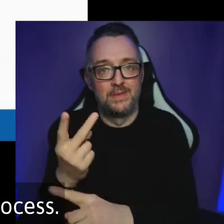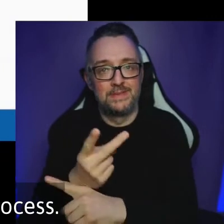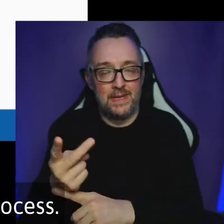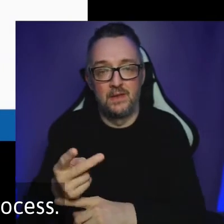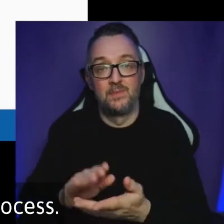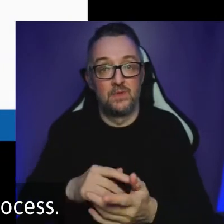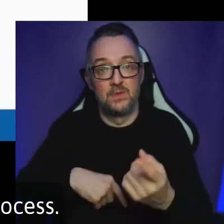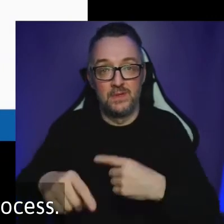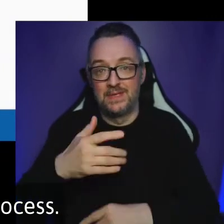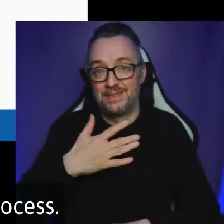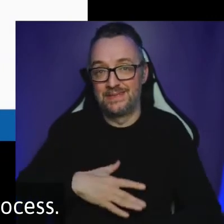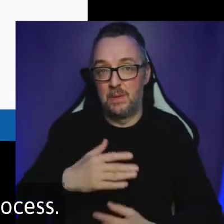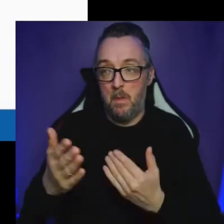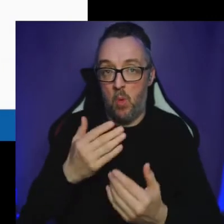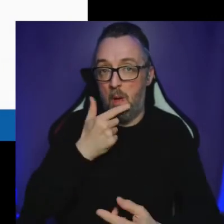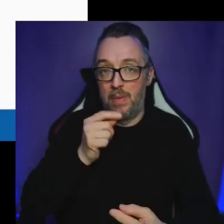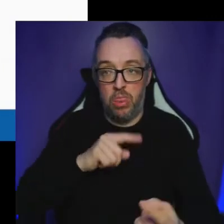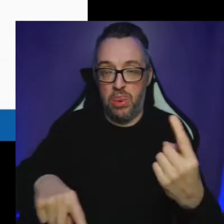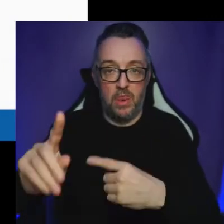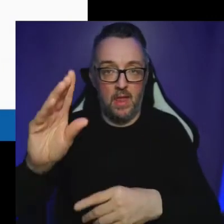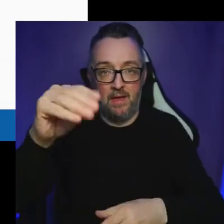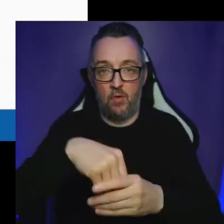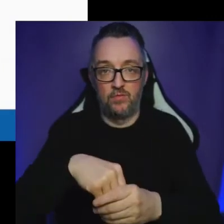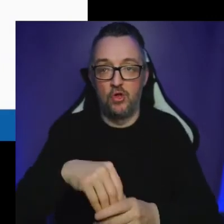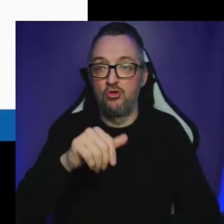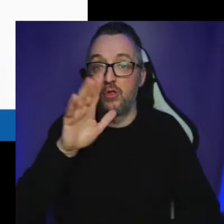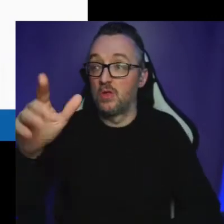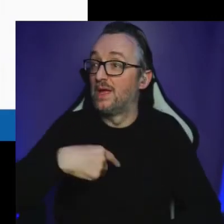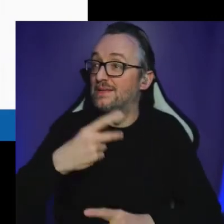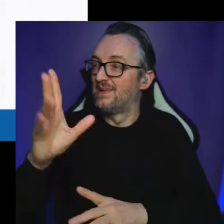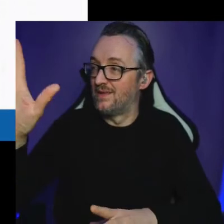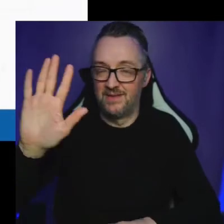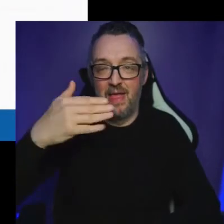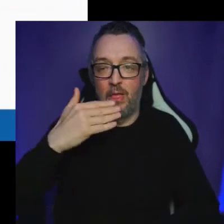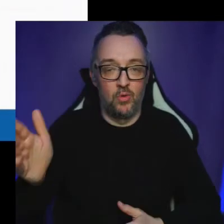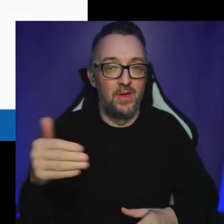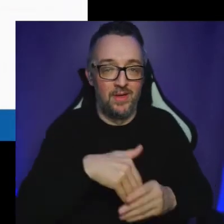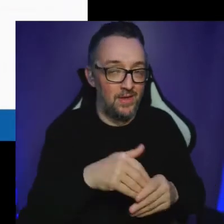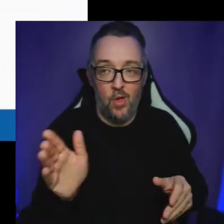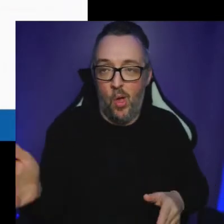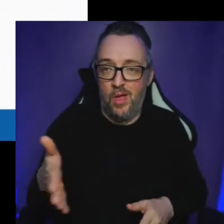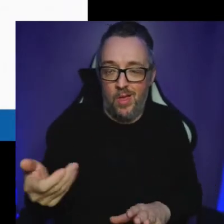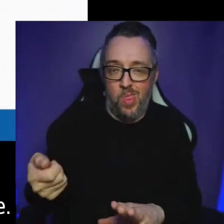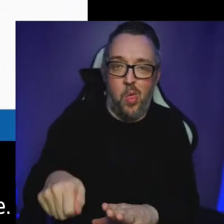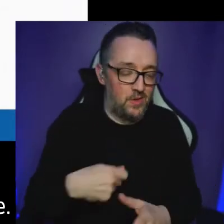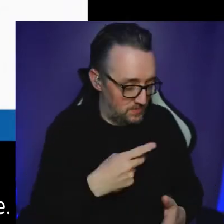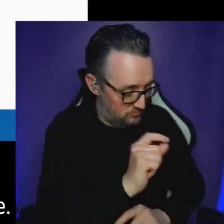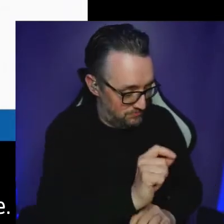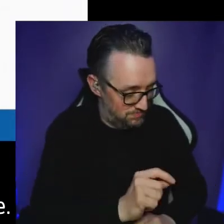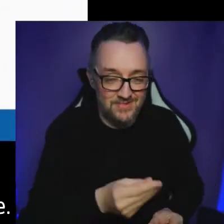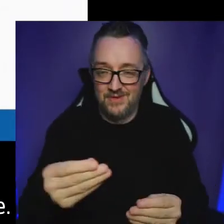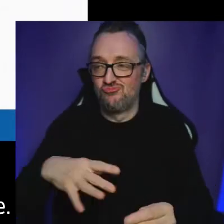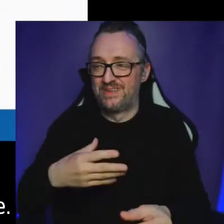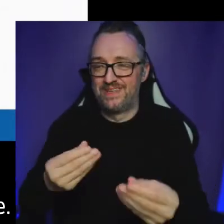people involved in that process. We can't just disappear off into a wee room and come out with our ta-da moment. And I think